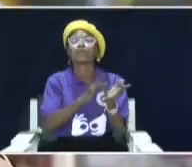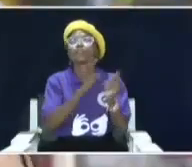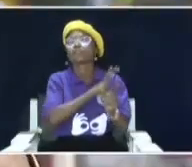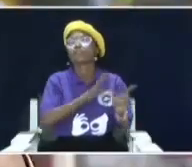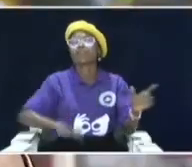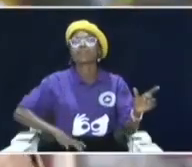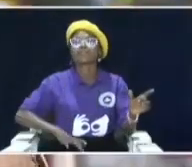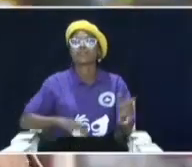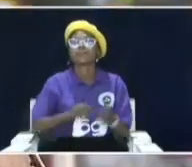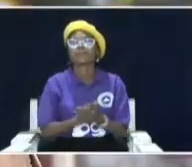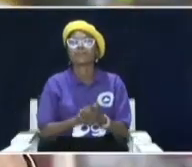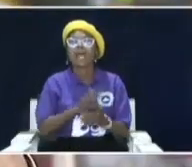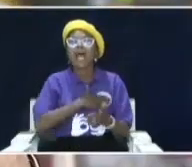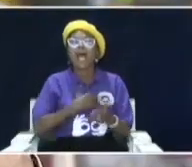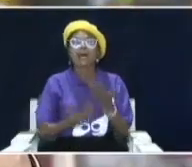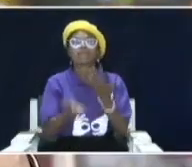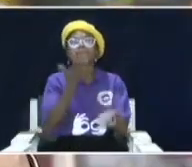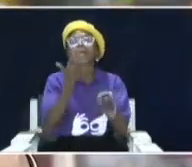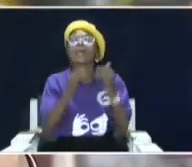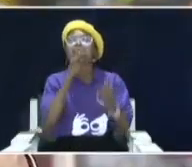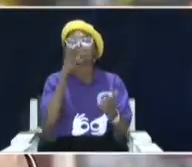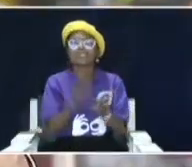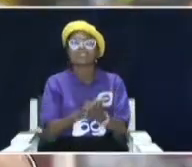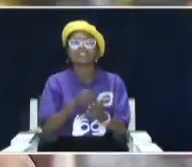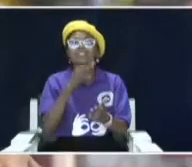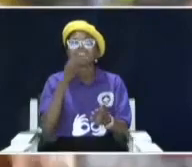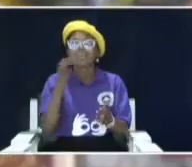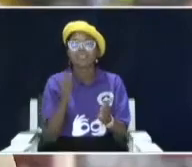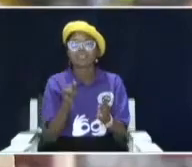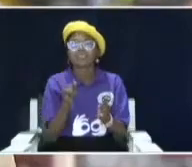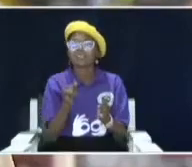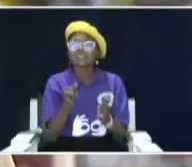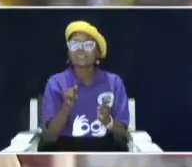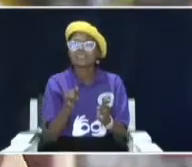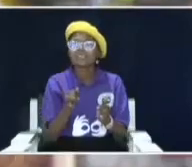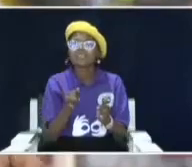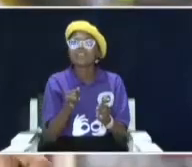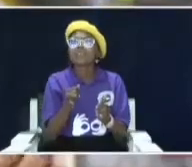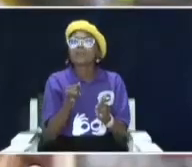Christ. And fire is that element also that gives